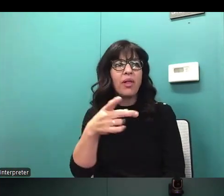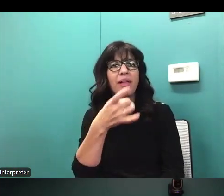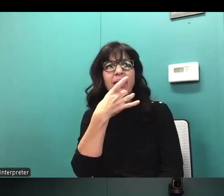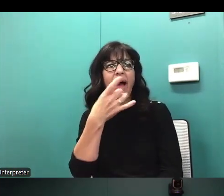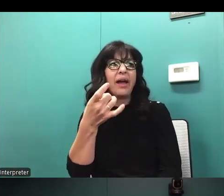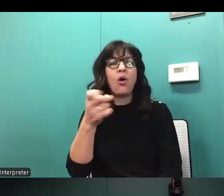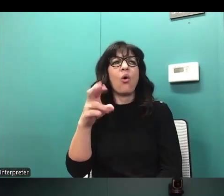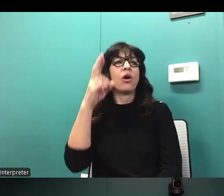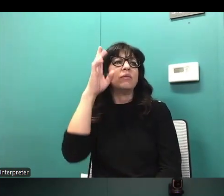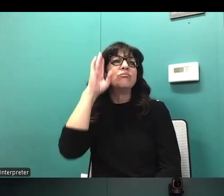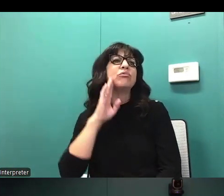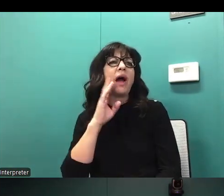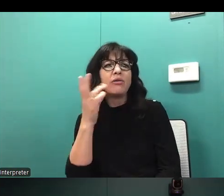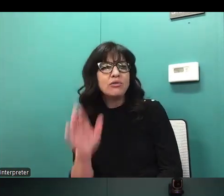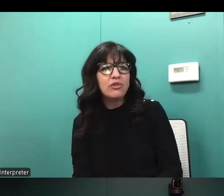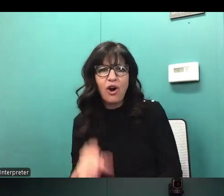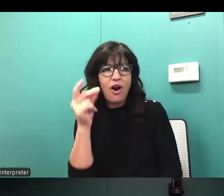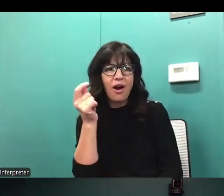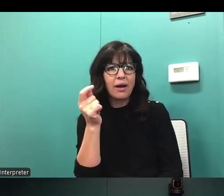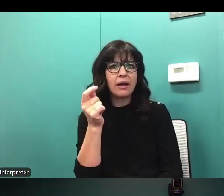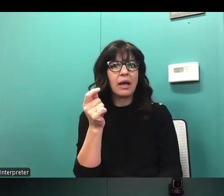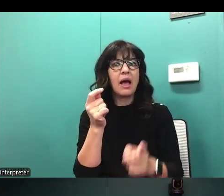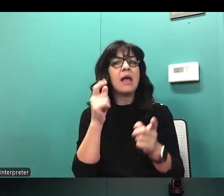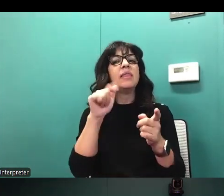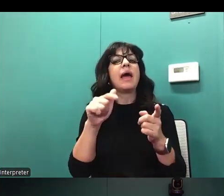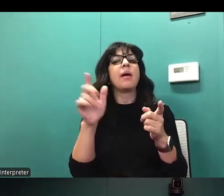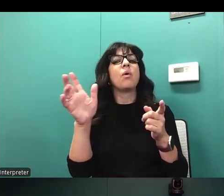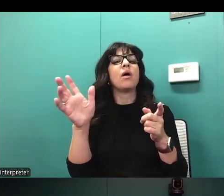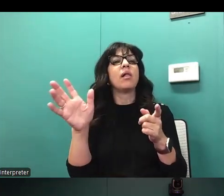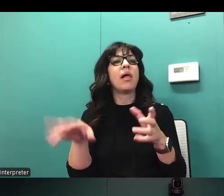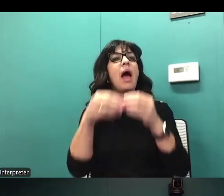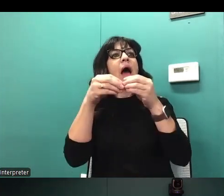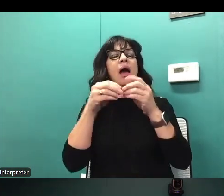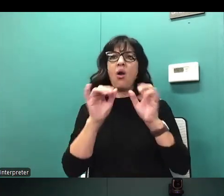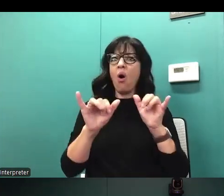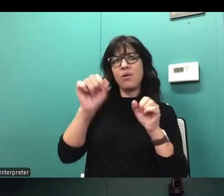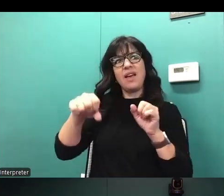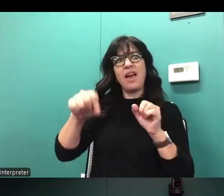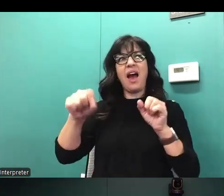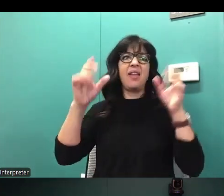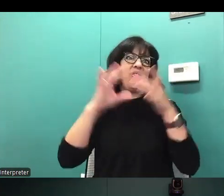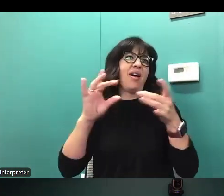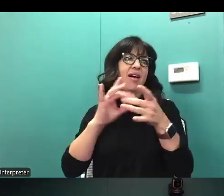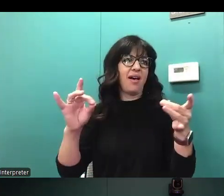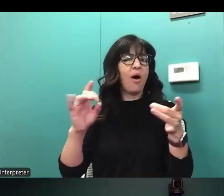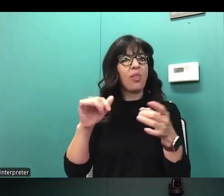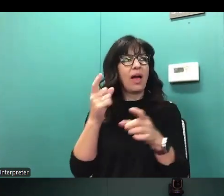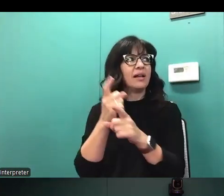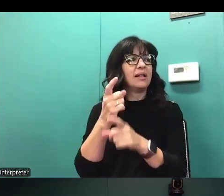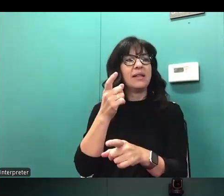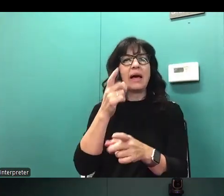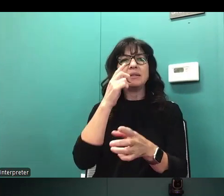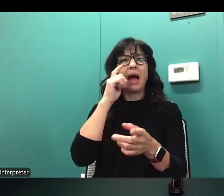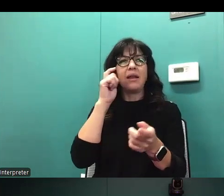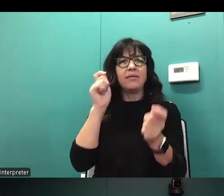brown dog I've ever seen. I can't believe, you know, and then they kind of pick up on, oh yeah, that is so silly. That's so funny. So that sabotage,